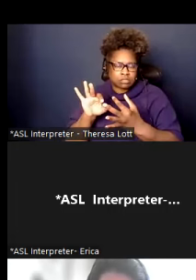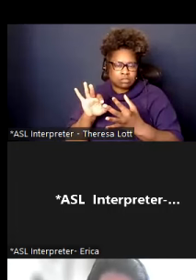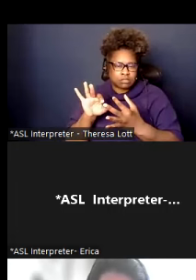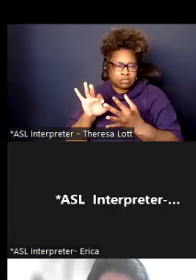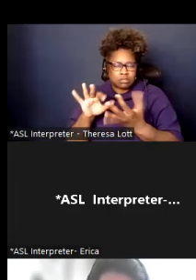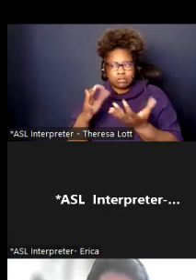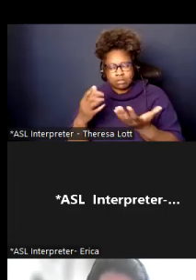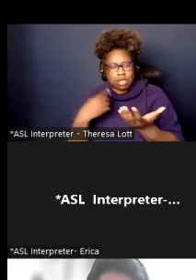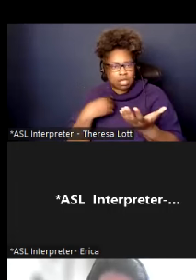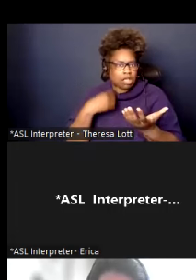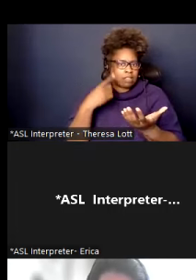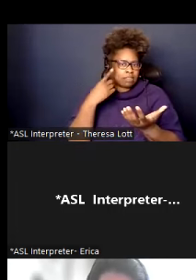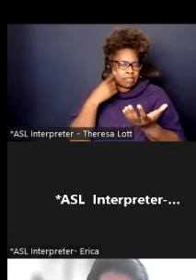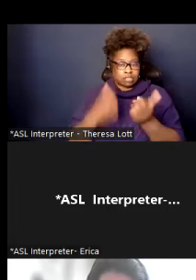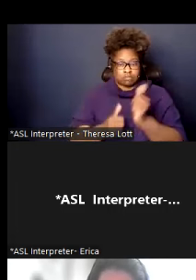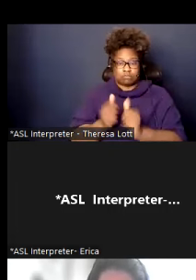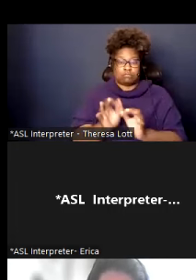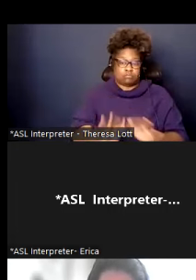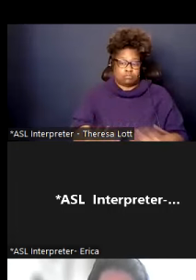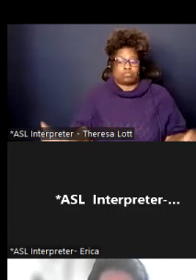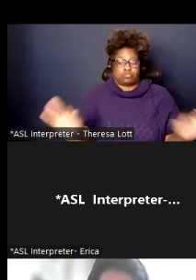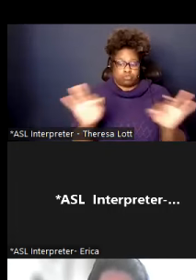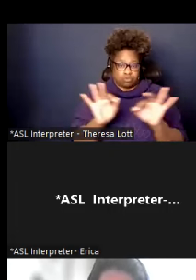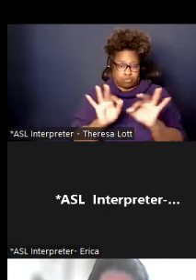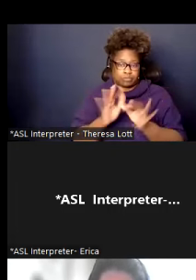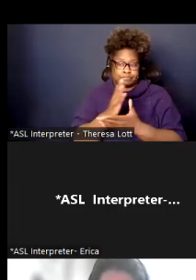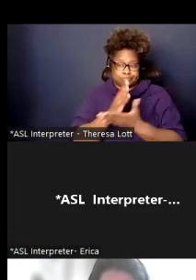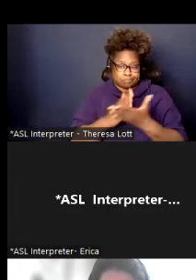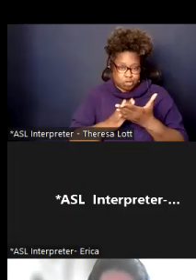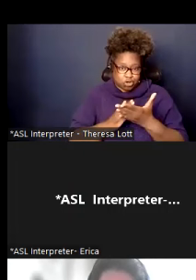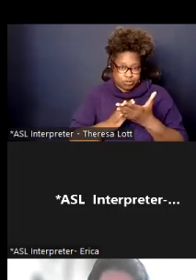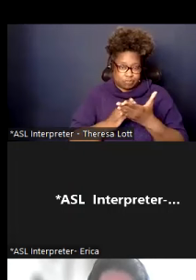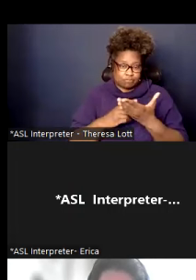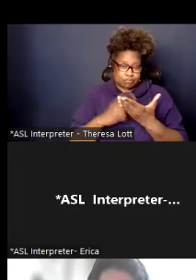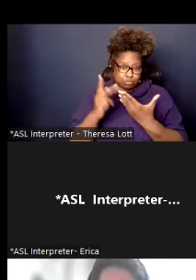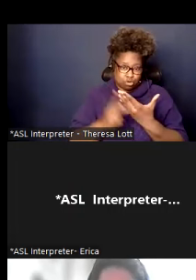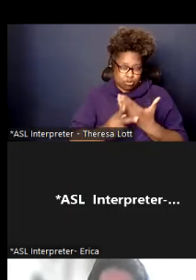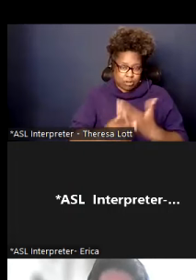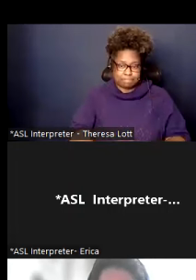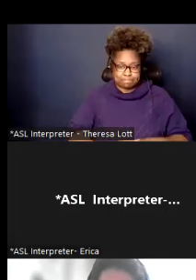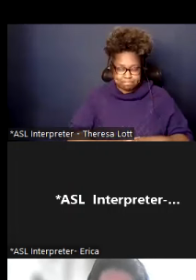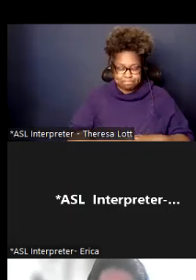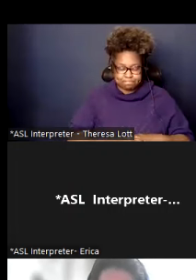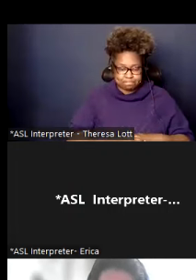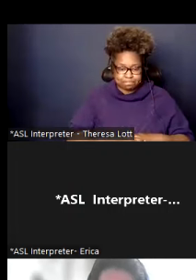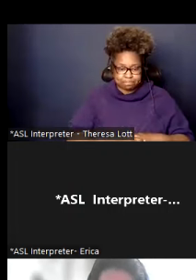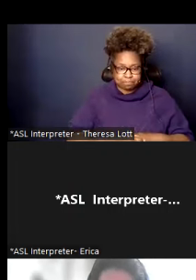I think, the most critical aspect of the program, and